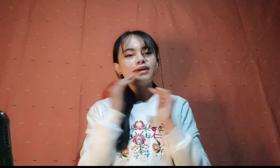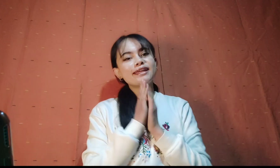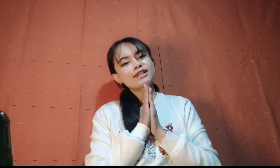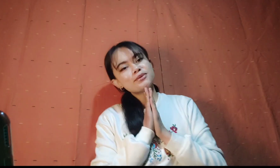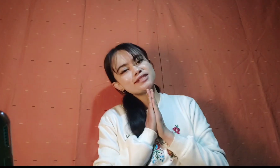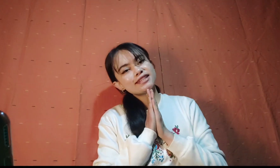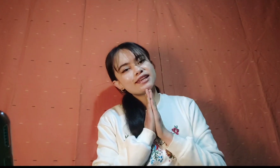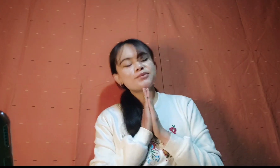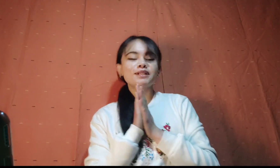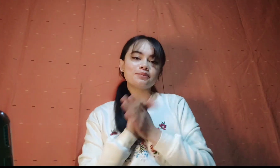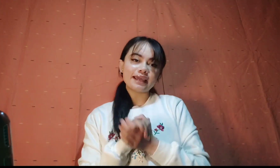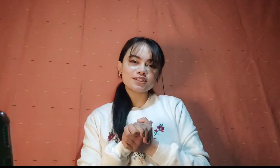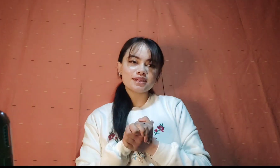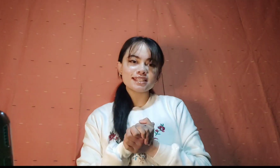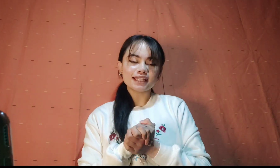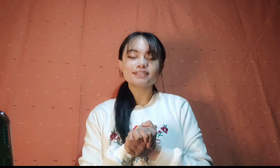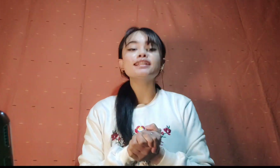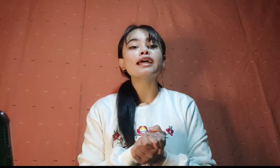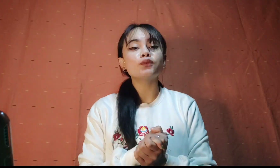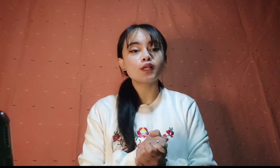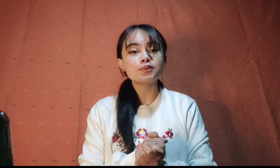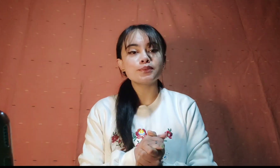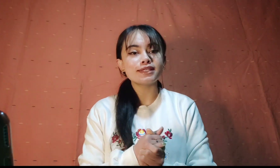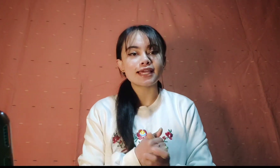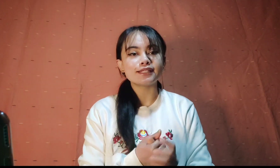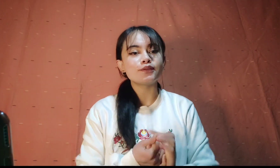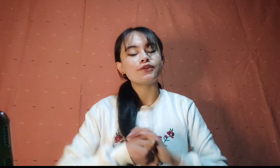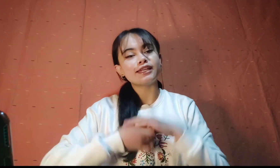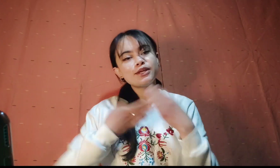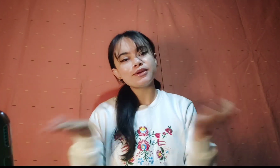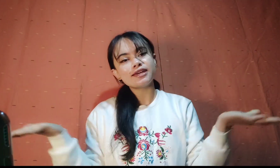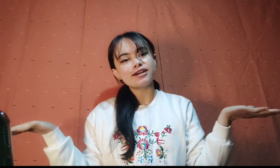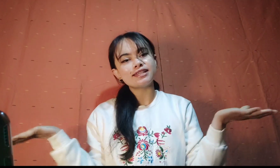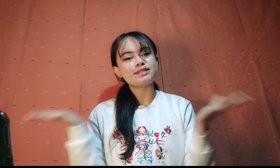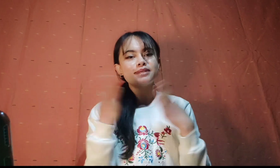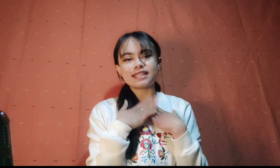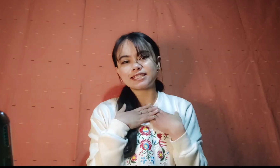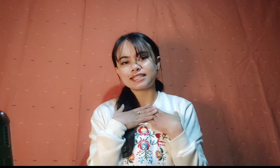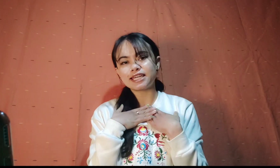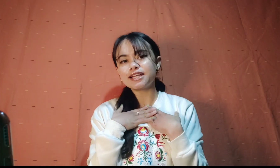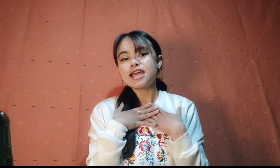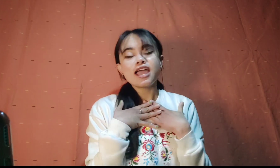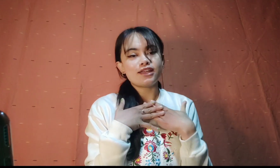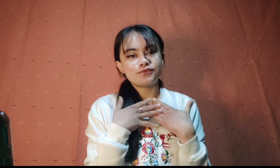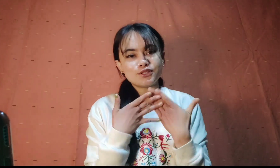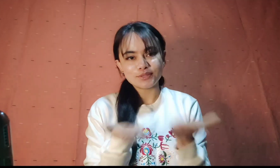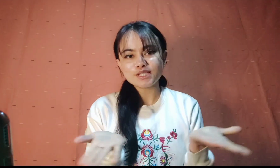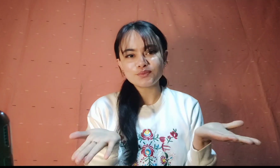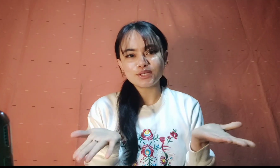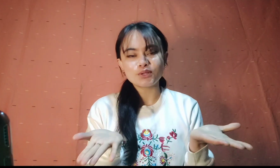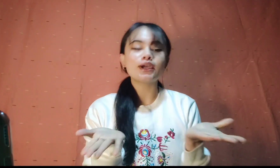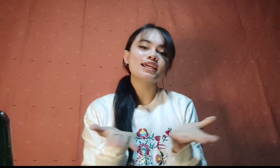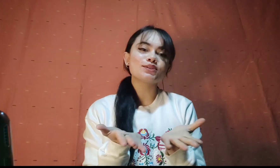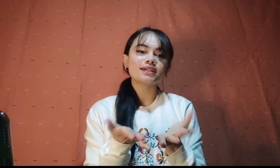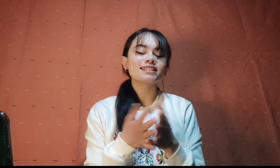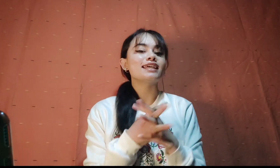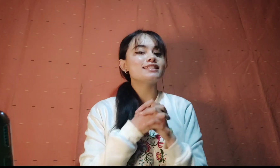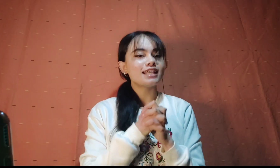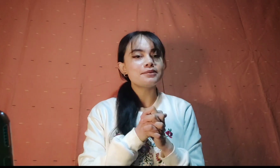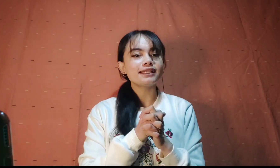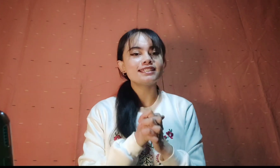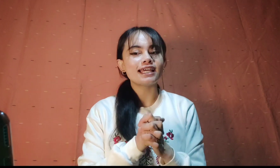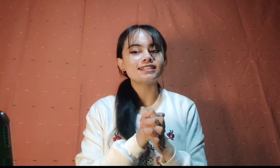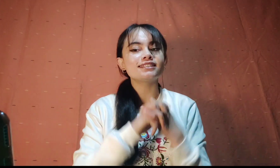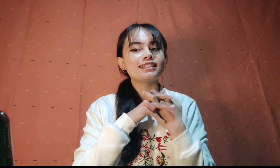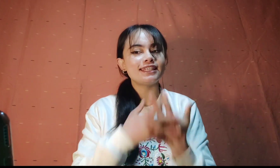Hello and namaste. Welcome back to my channel and welcome to my channel. If you're new here, it's me Daisy here. And for today's video, as you guys